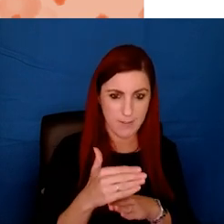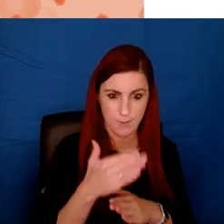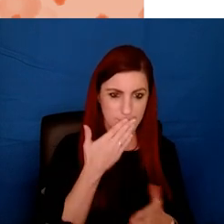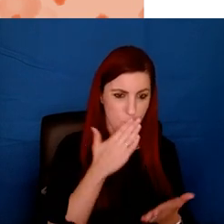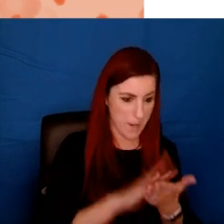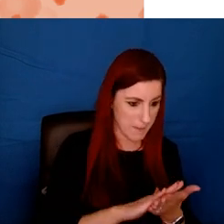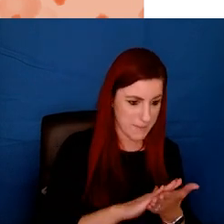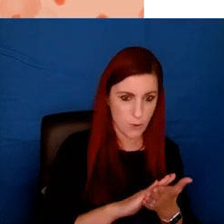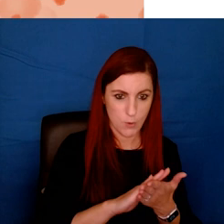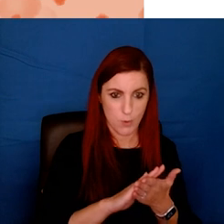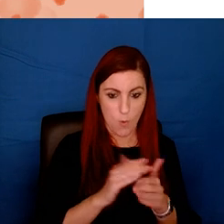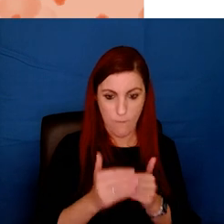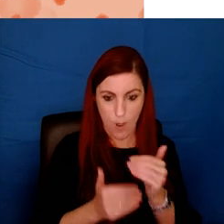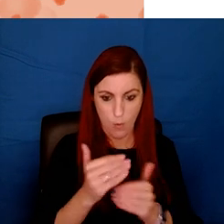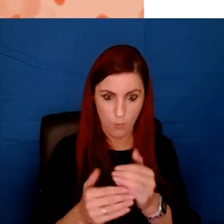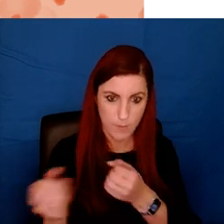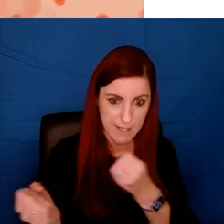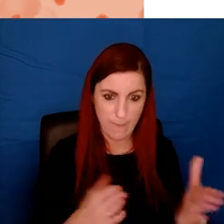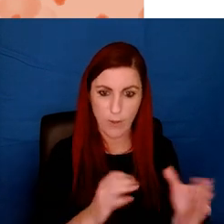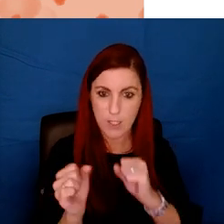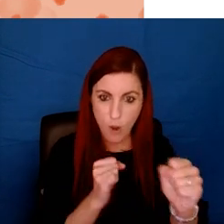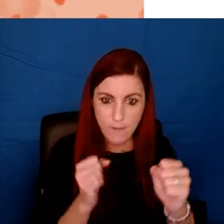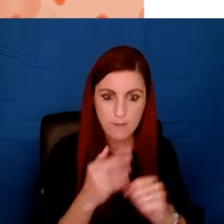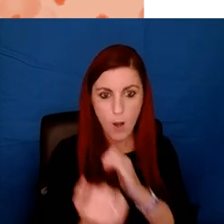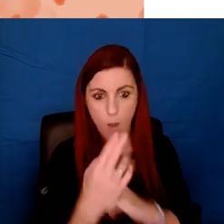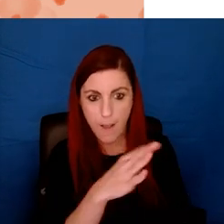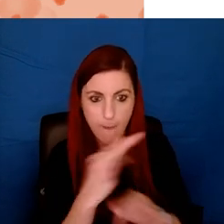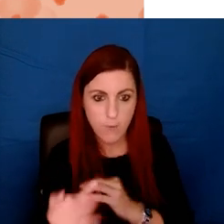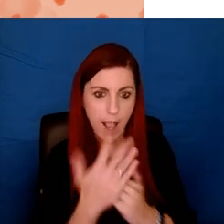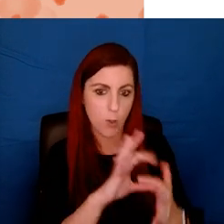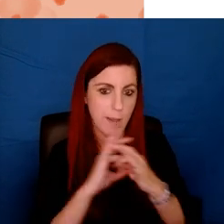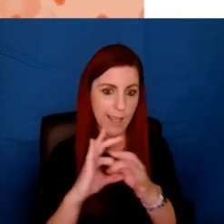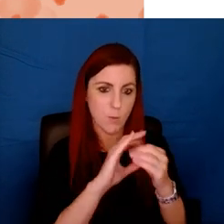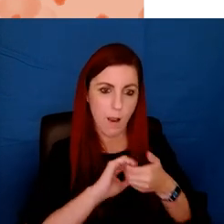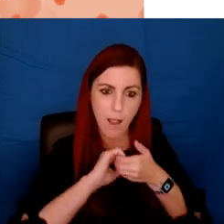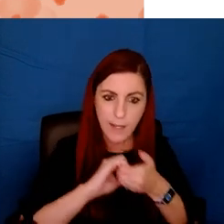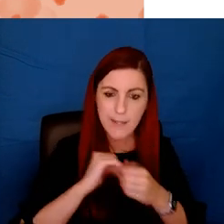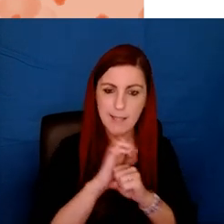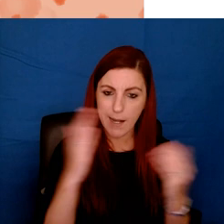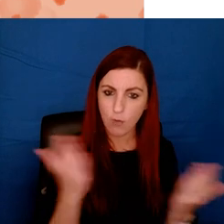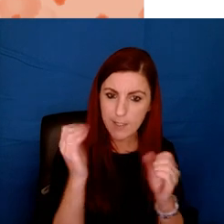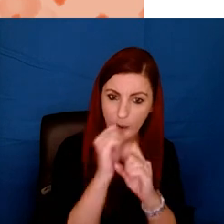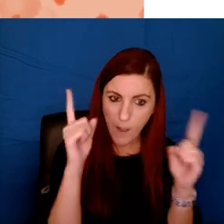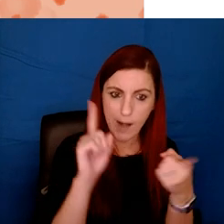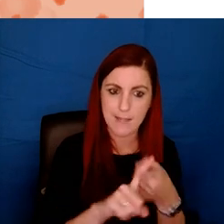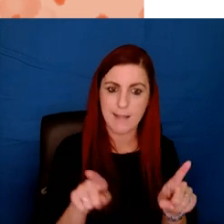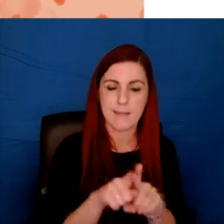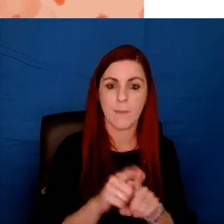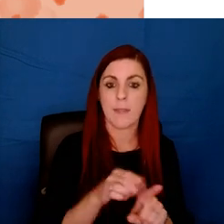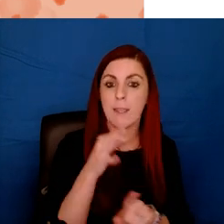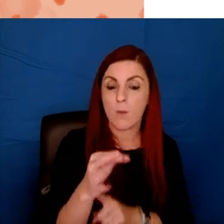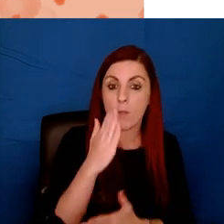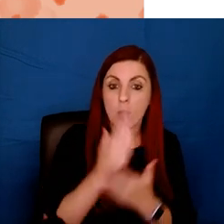delivering the service to follow up, how you might be able to engage with your colleagues and increase awareness there, and also to give like really